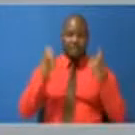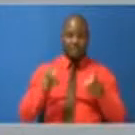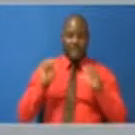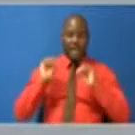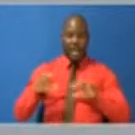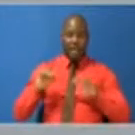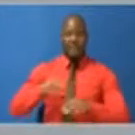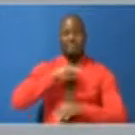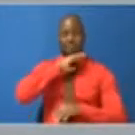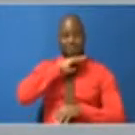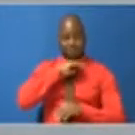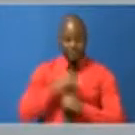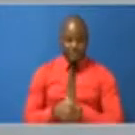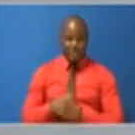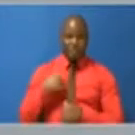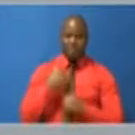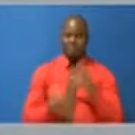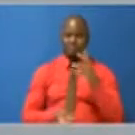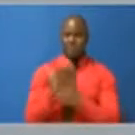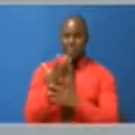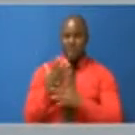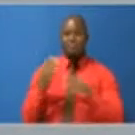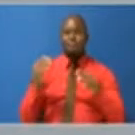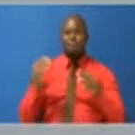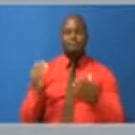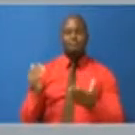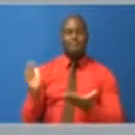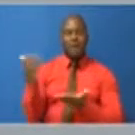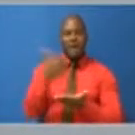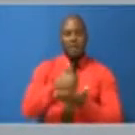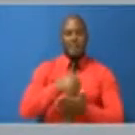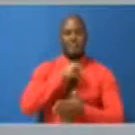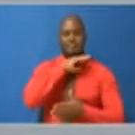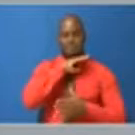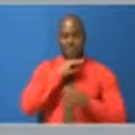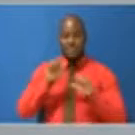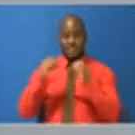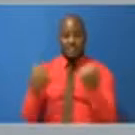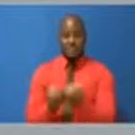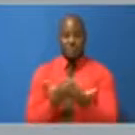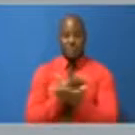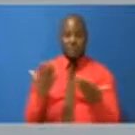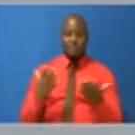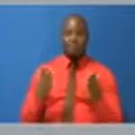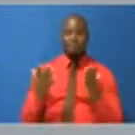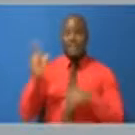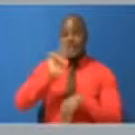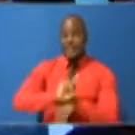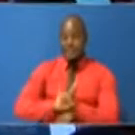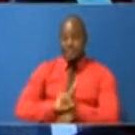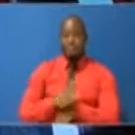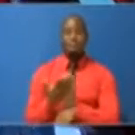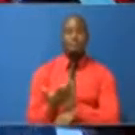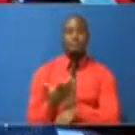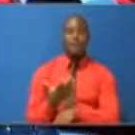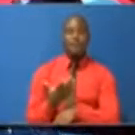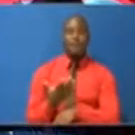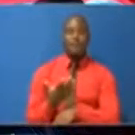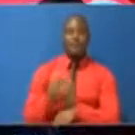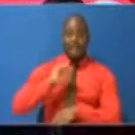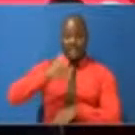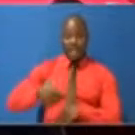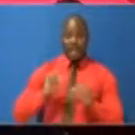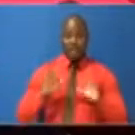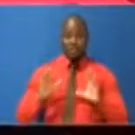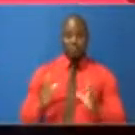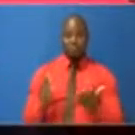garbage let's set up a garbage collection system where we have days where the and let the city